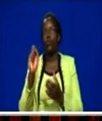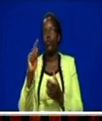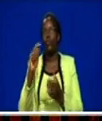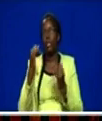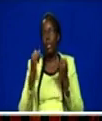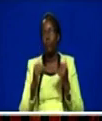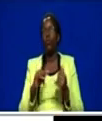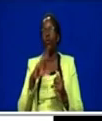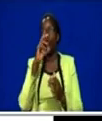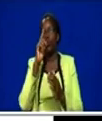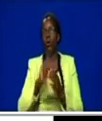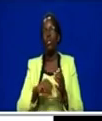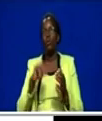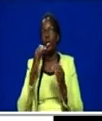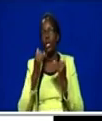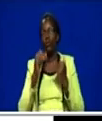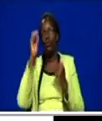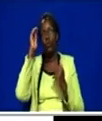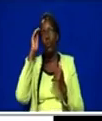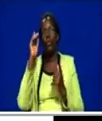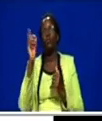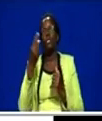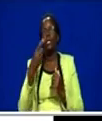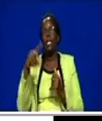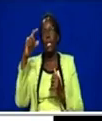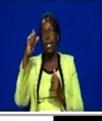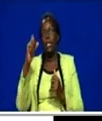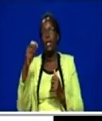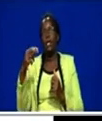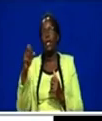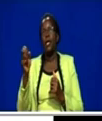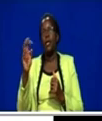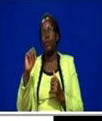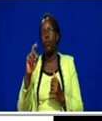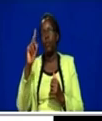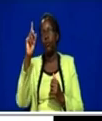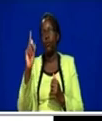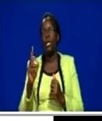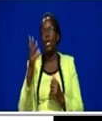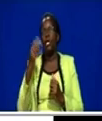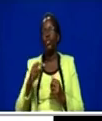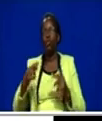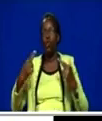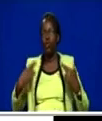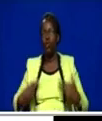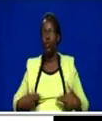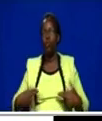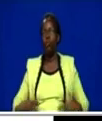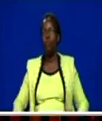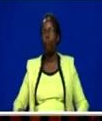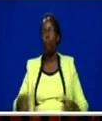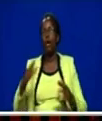The first thing is the theme of the question is on human wants. Can we